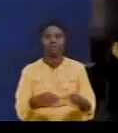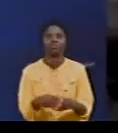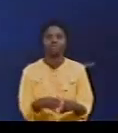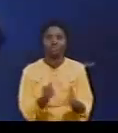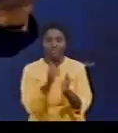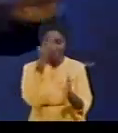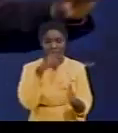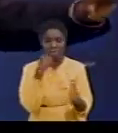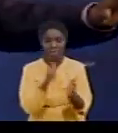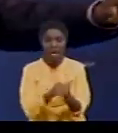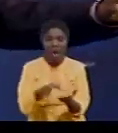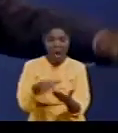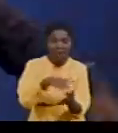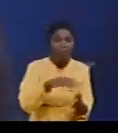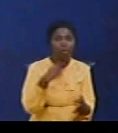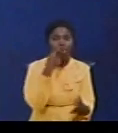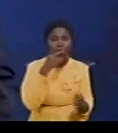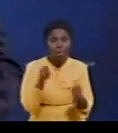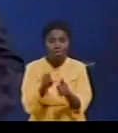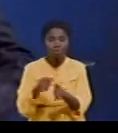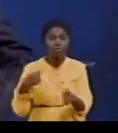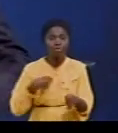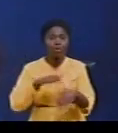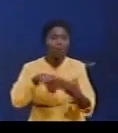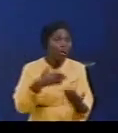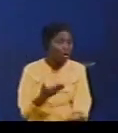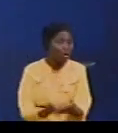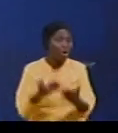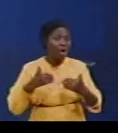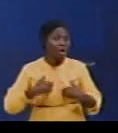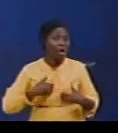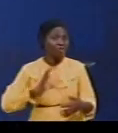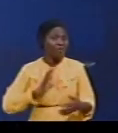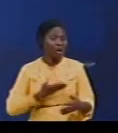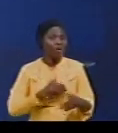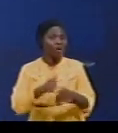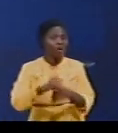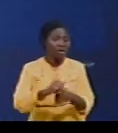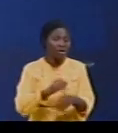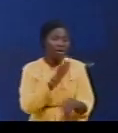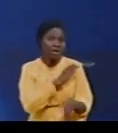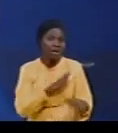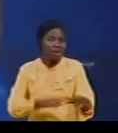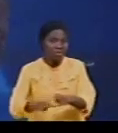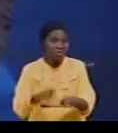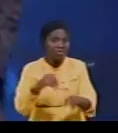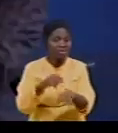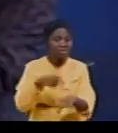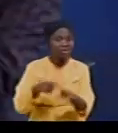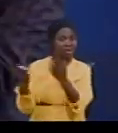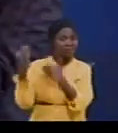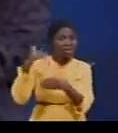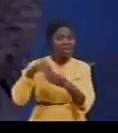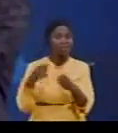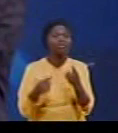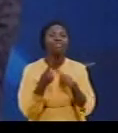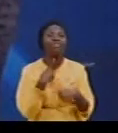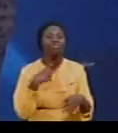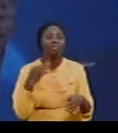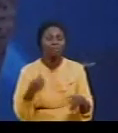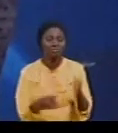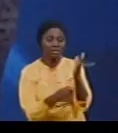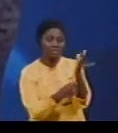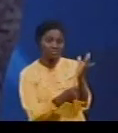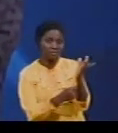also we all had a conversation in times past, in the lust of the flesh, fulfilling